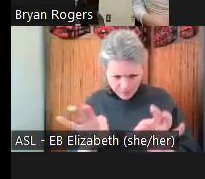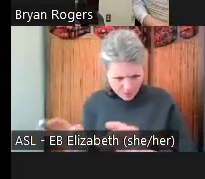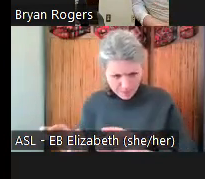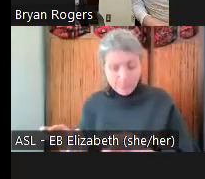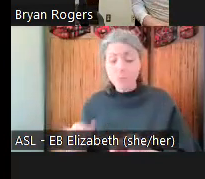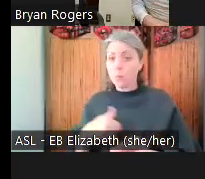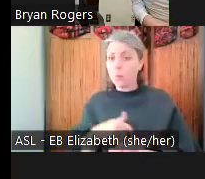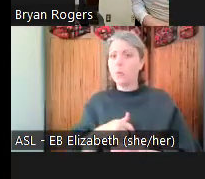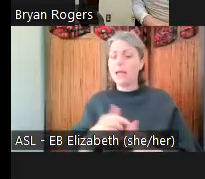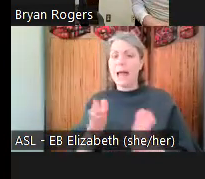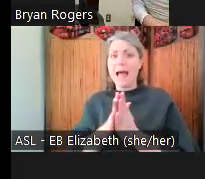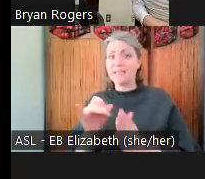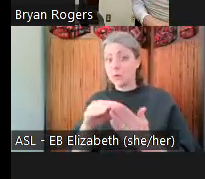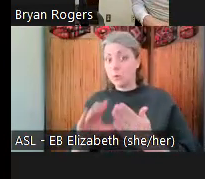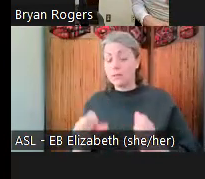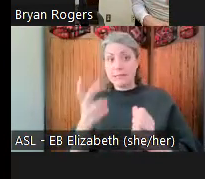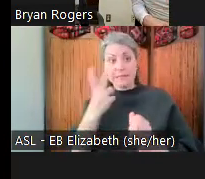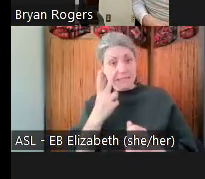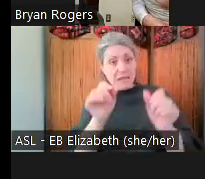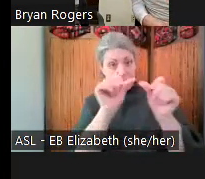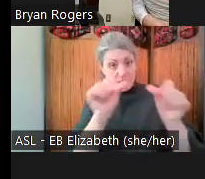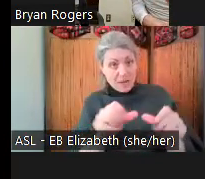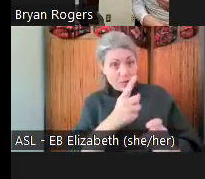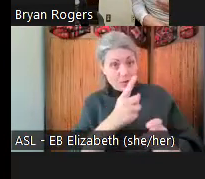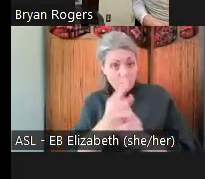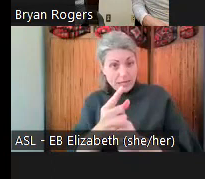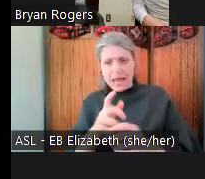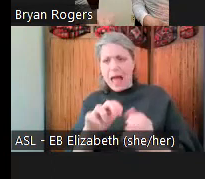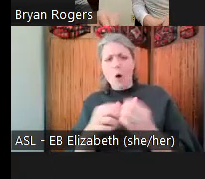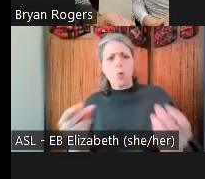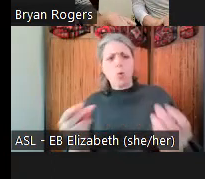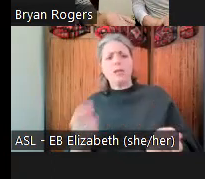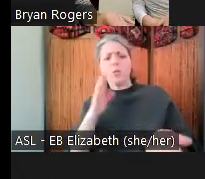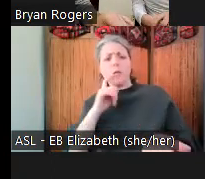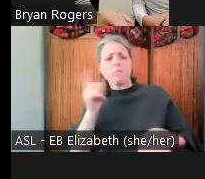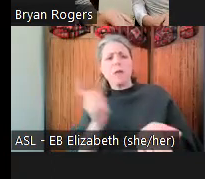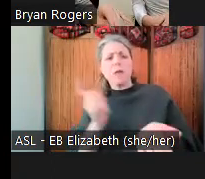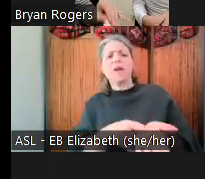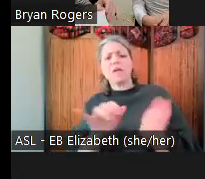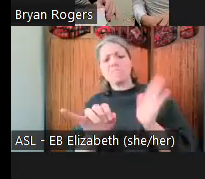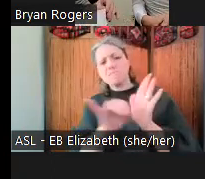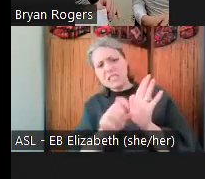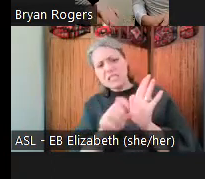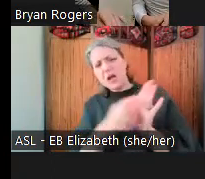those figures correctly or accurately, but how quickly are they identifying the similarities?